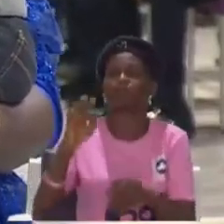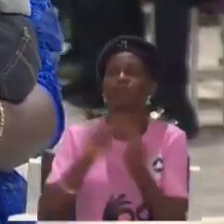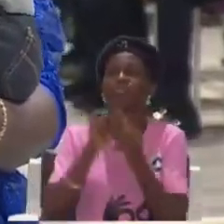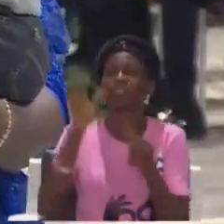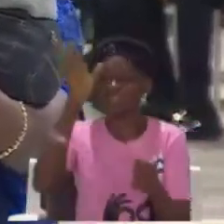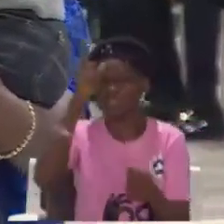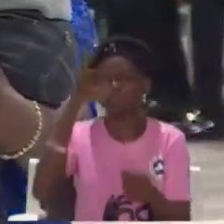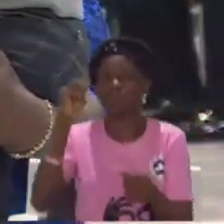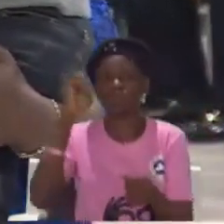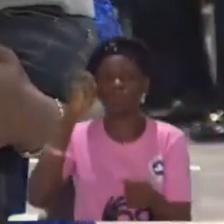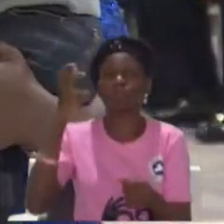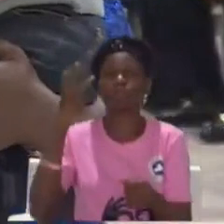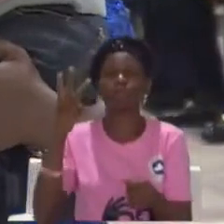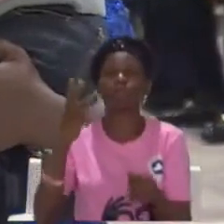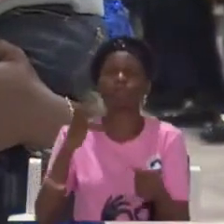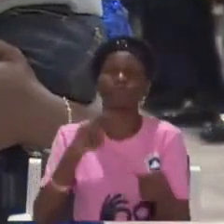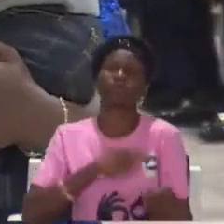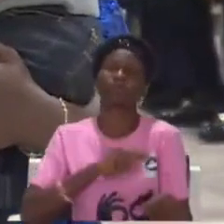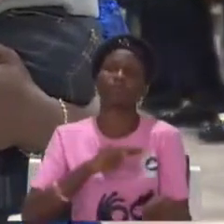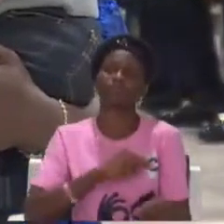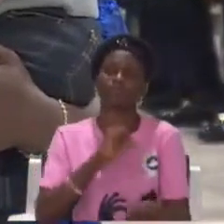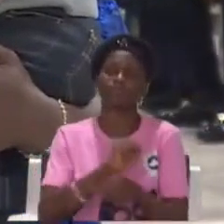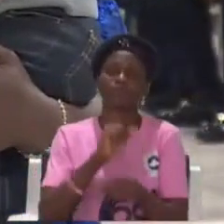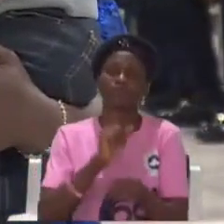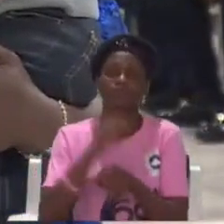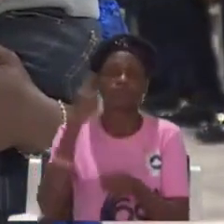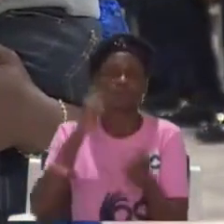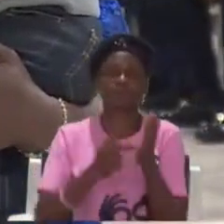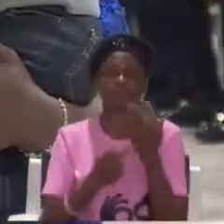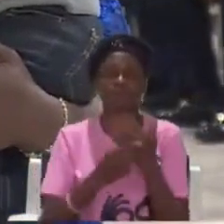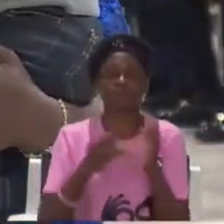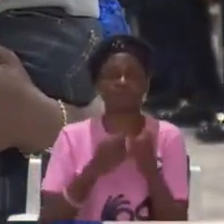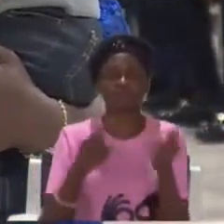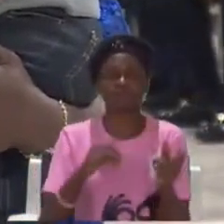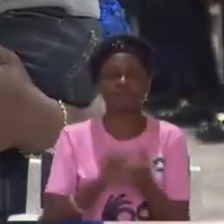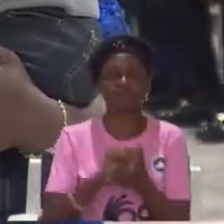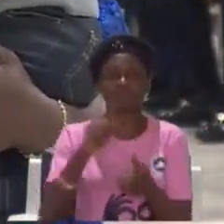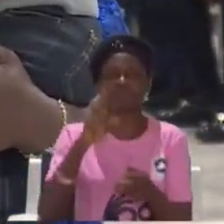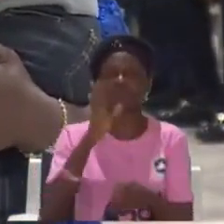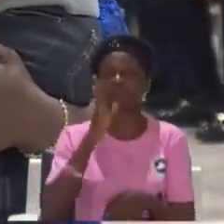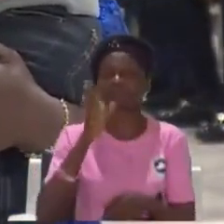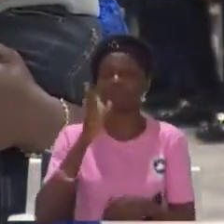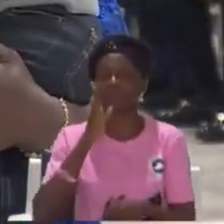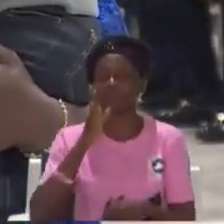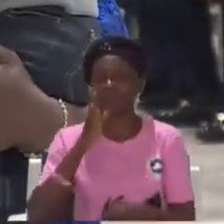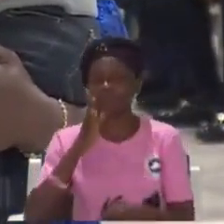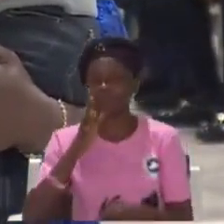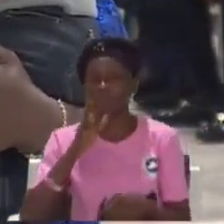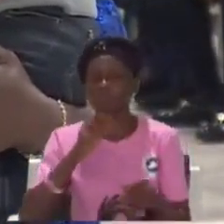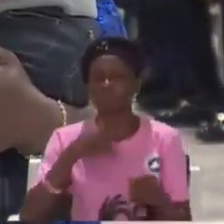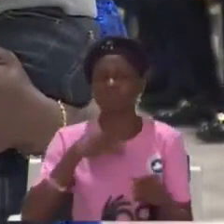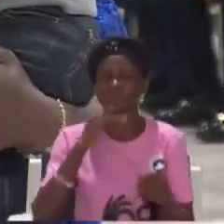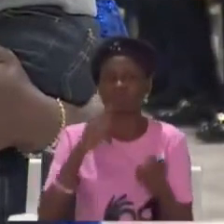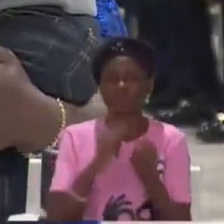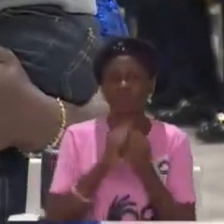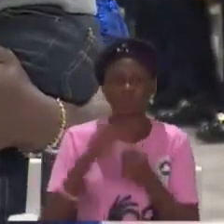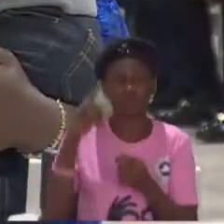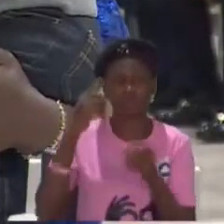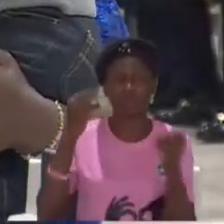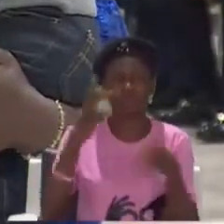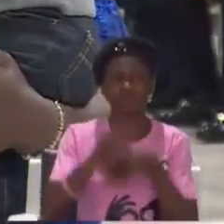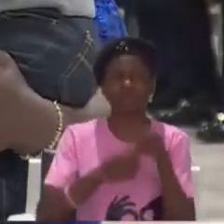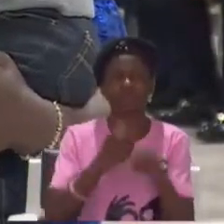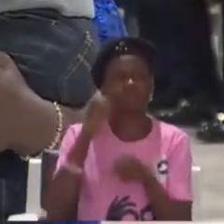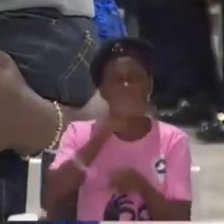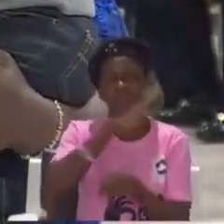that officiated in the program. So it happened that one of our mommy We have been together for years, but she never knew